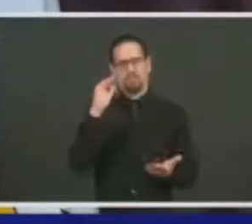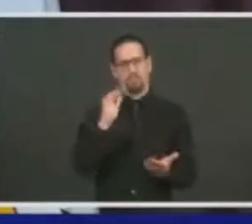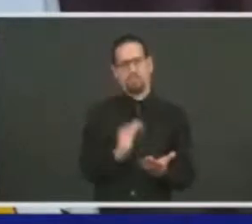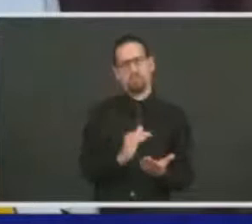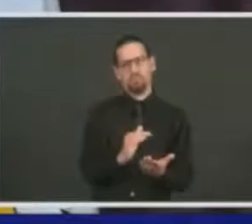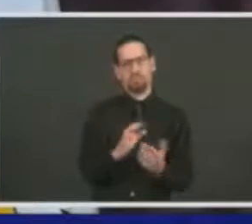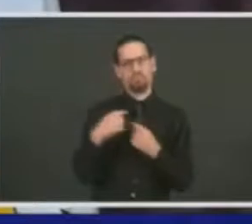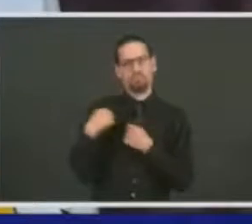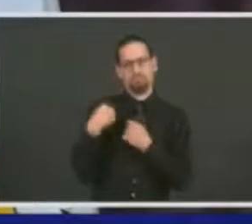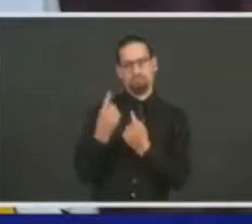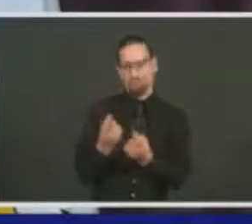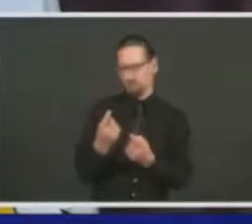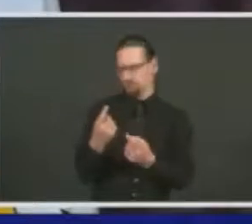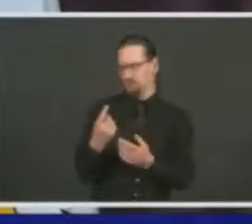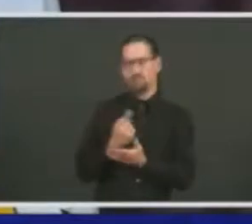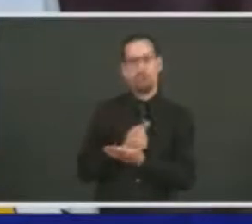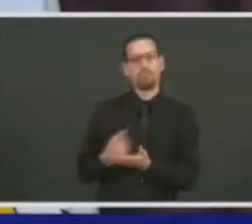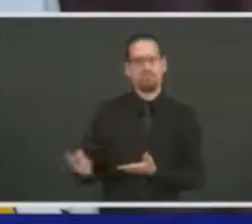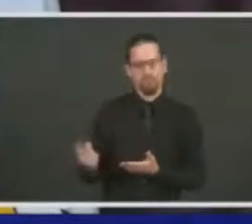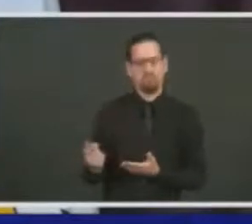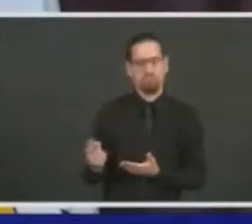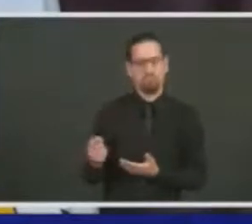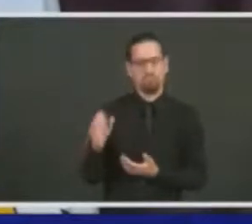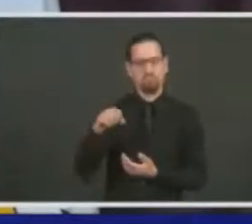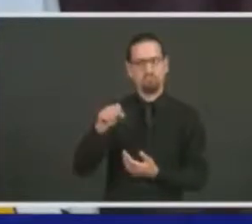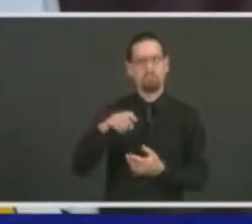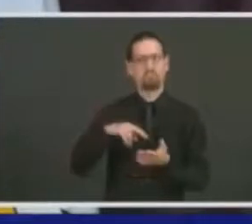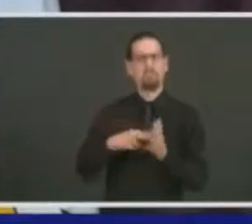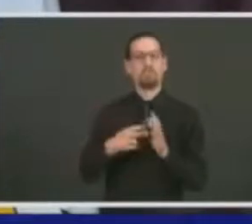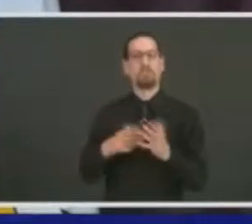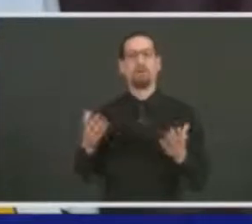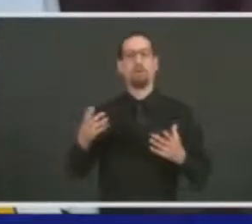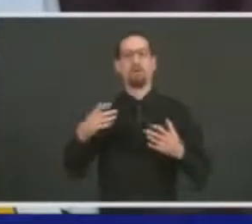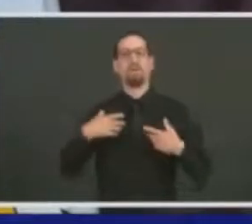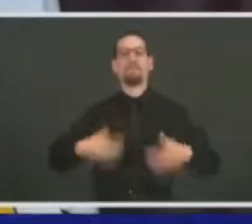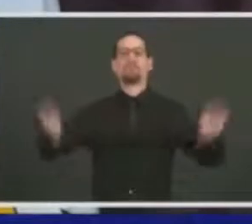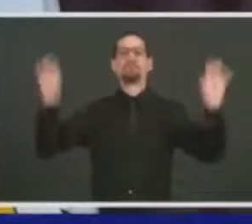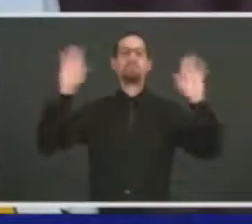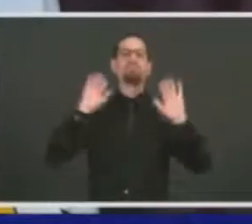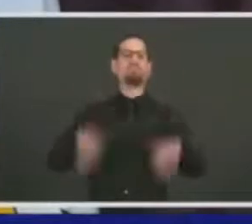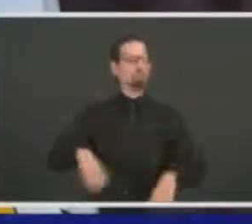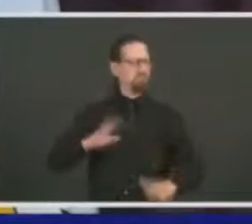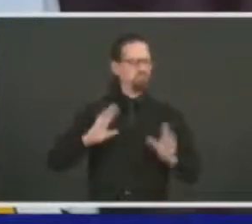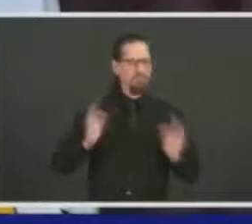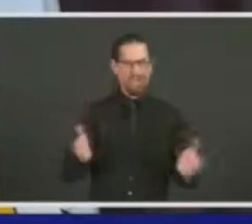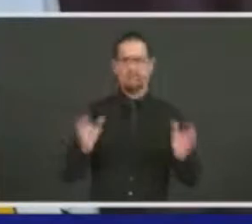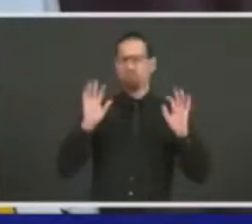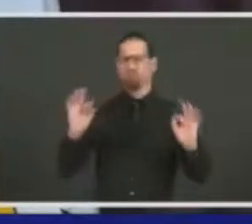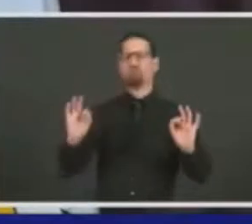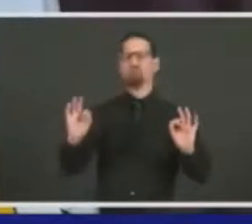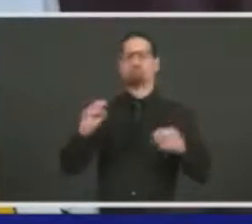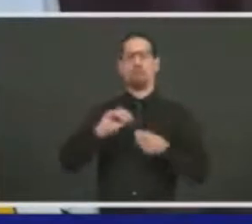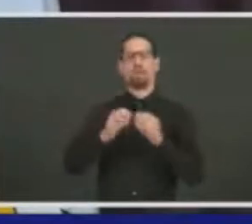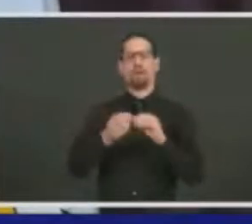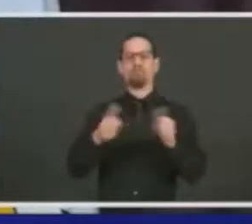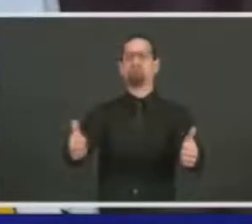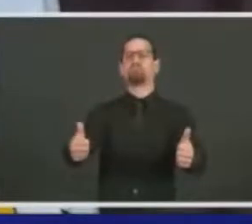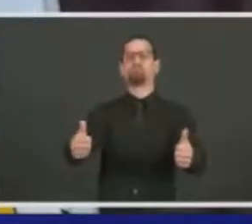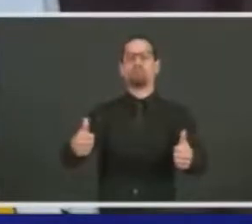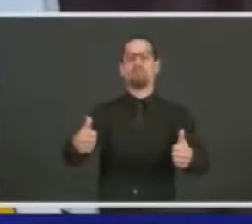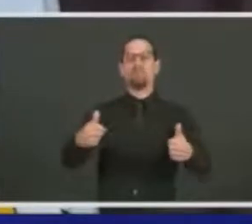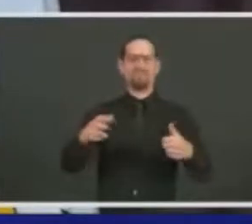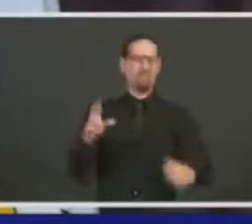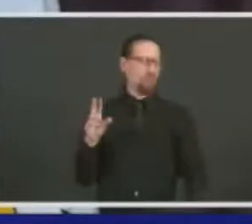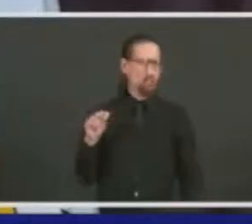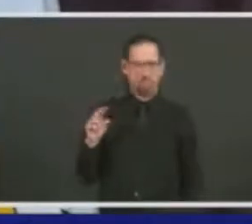week, we are not out of the woods. It's critical for you to heed what the governor shared